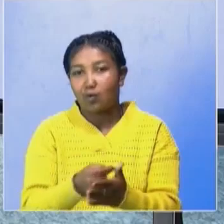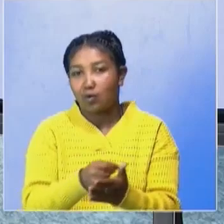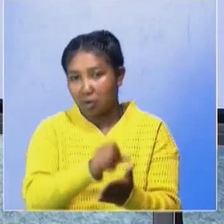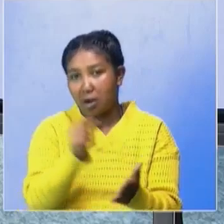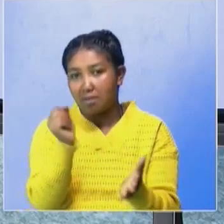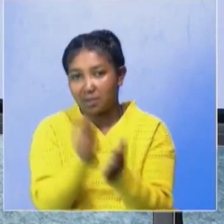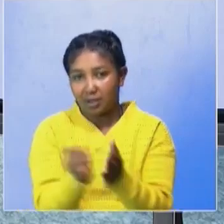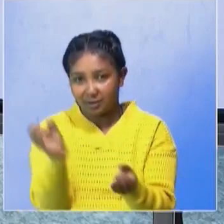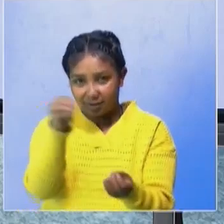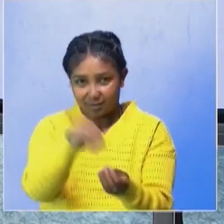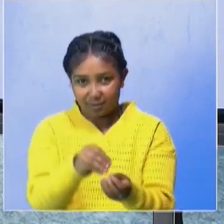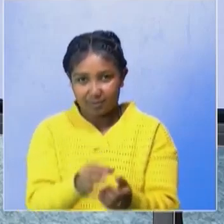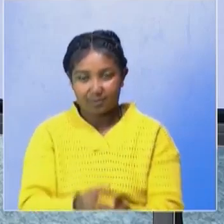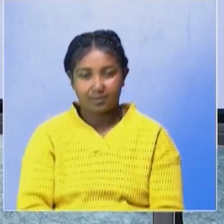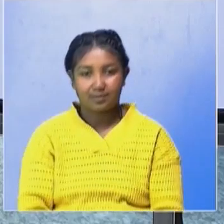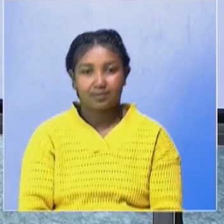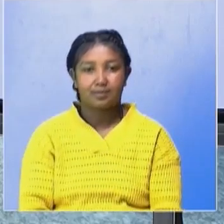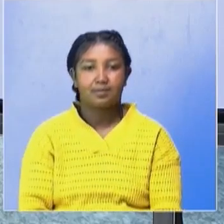example.